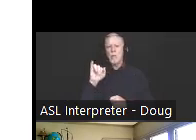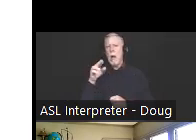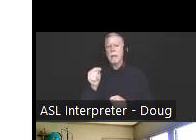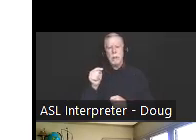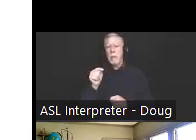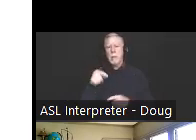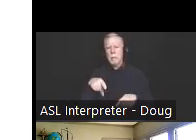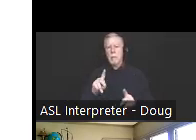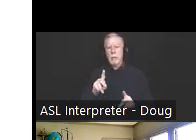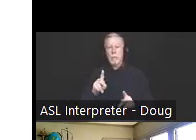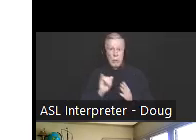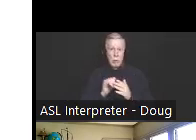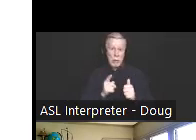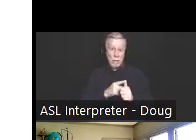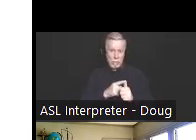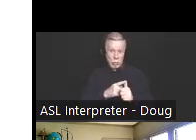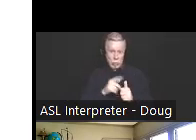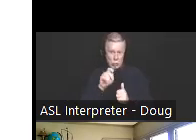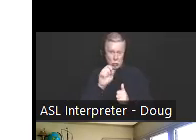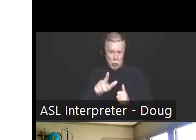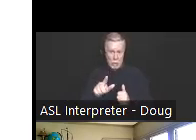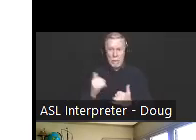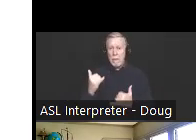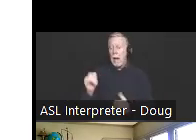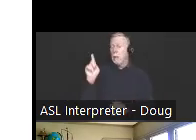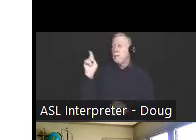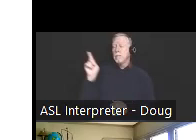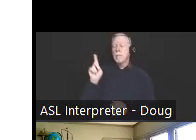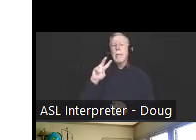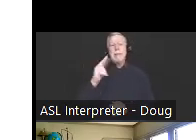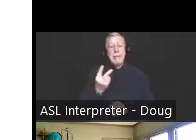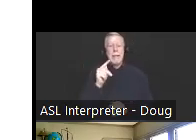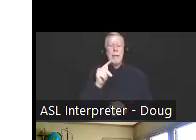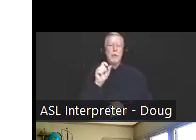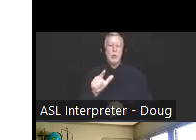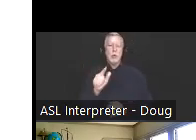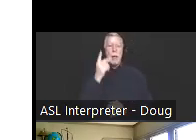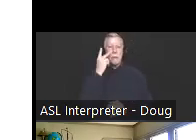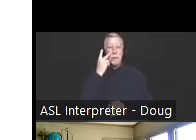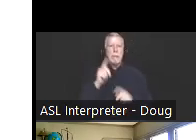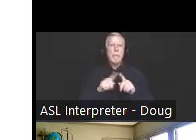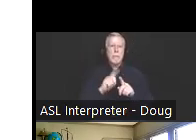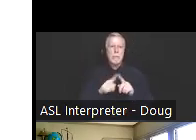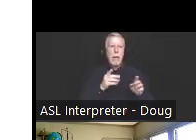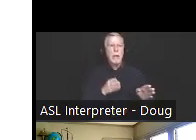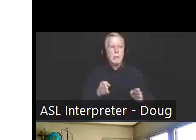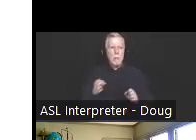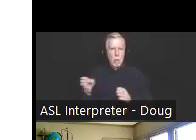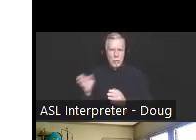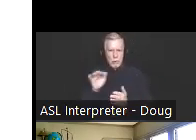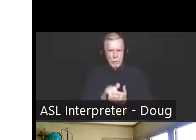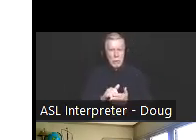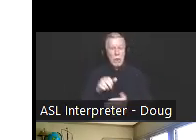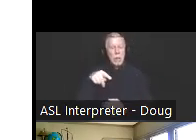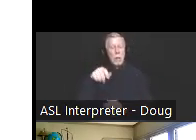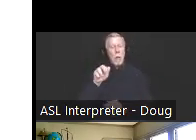So that's the first tool. This is the second tool, and you've probably seen various forms of this.